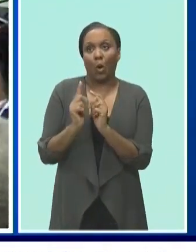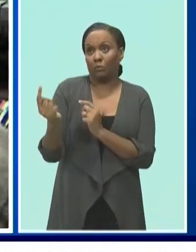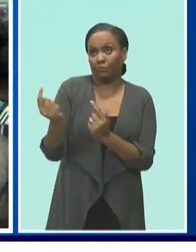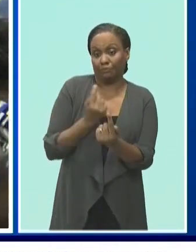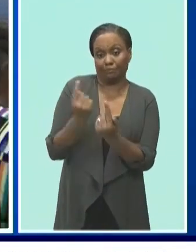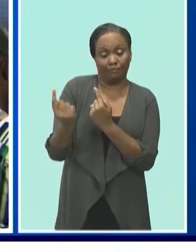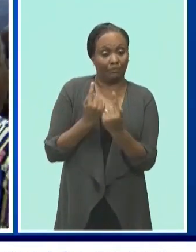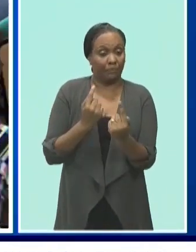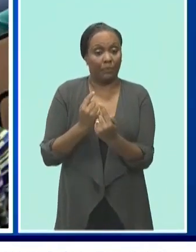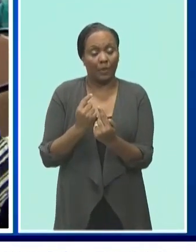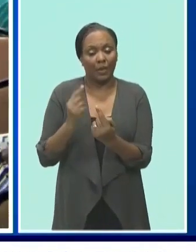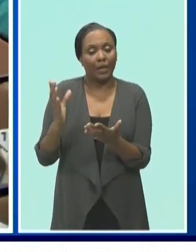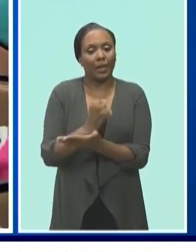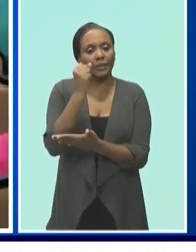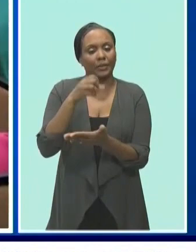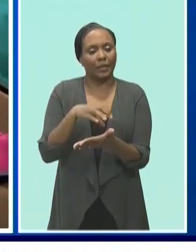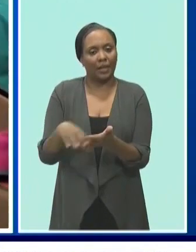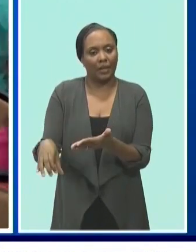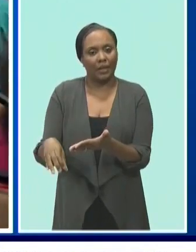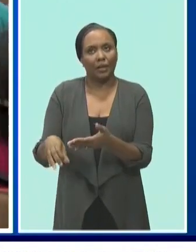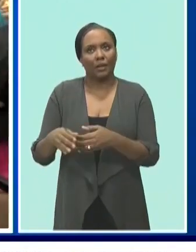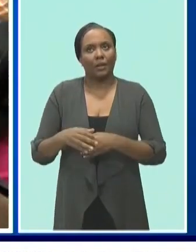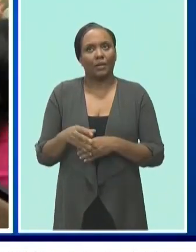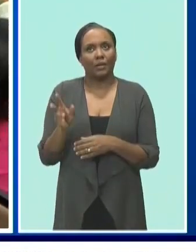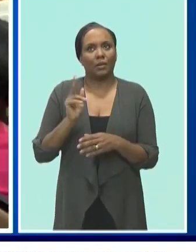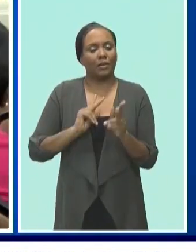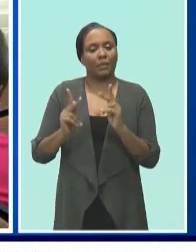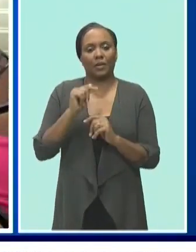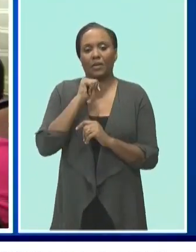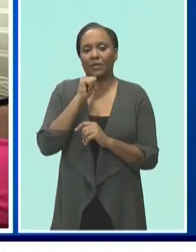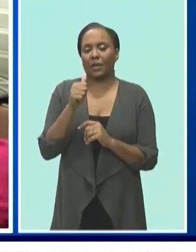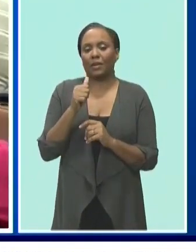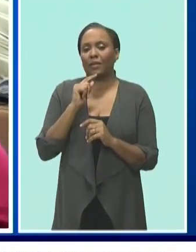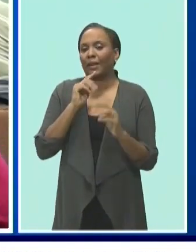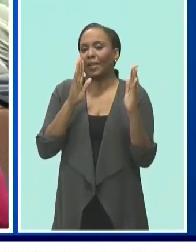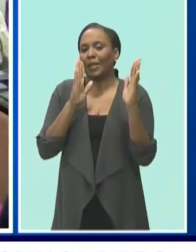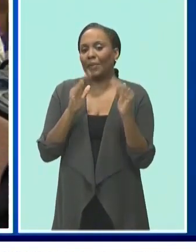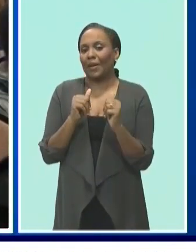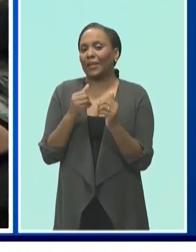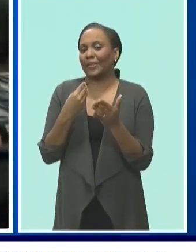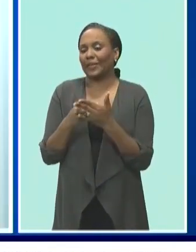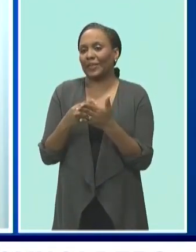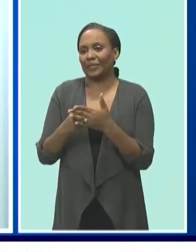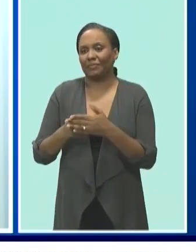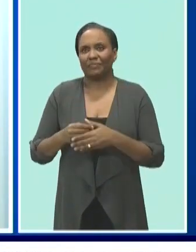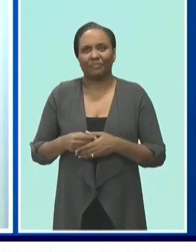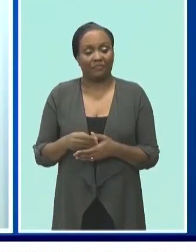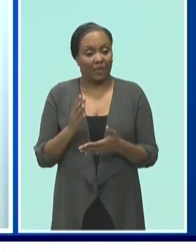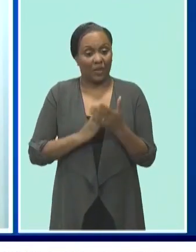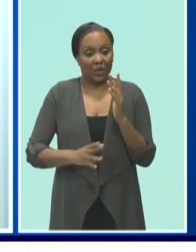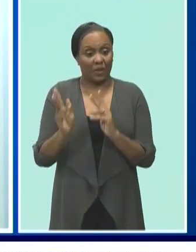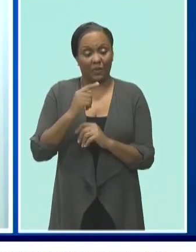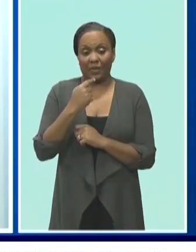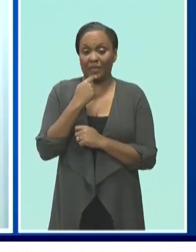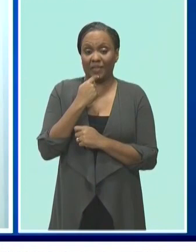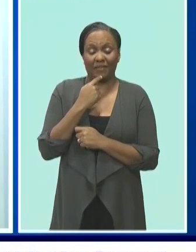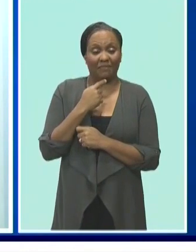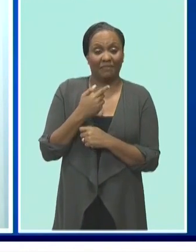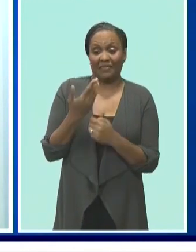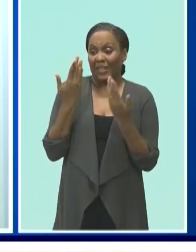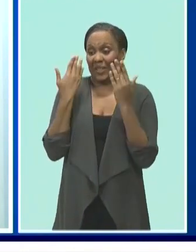based on their initial feedback, they did not expect to get a refund. Persons have said to me they did not expect to see any